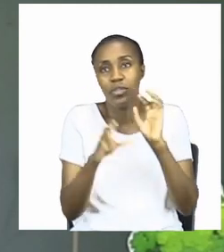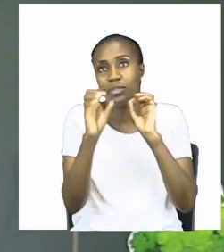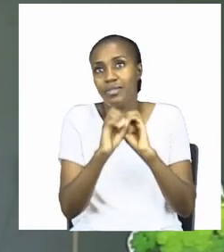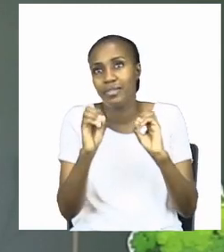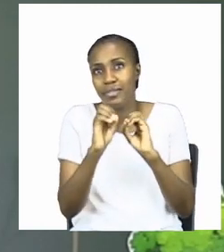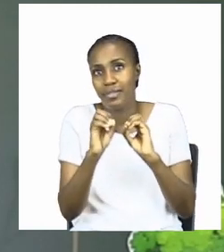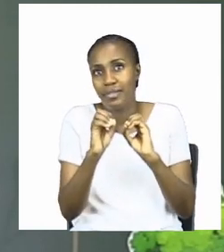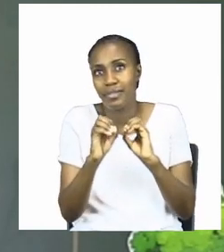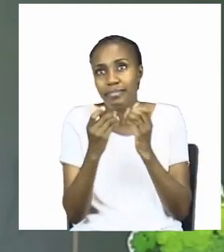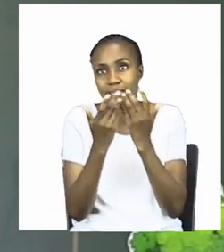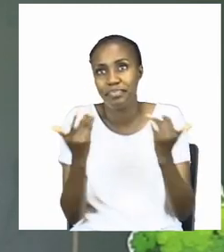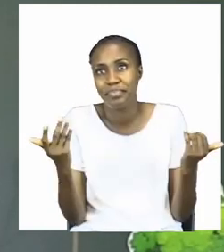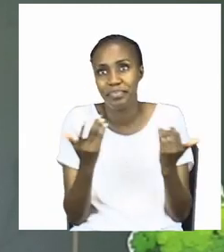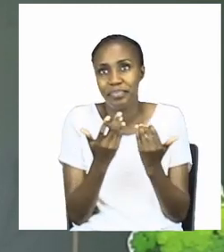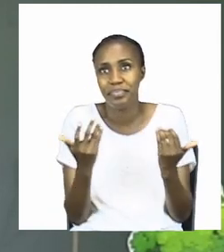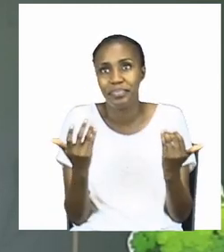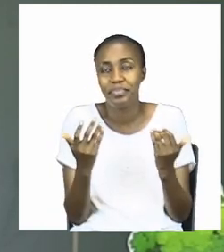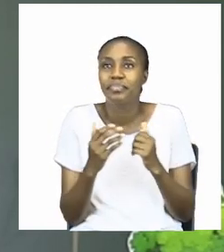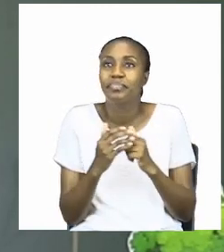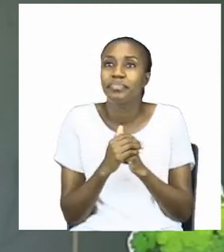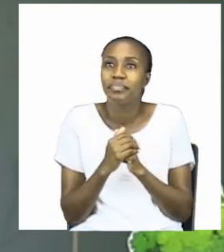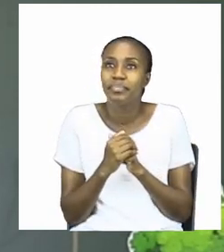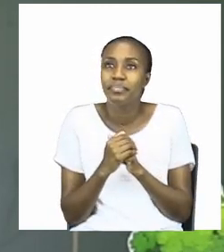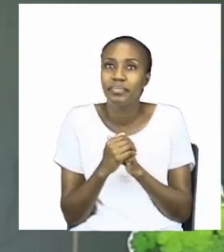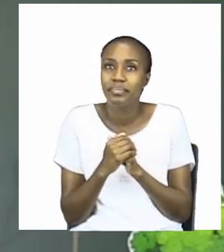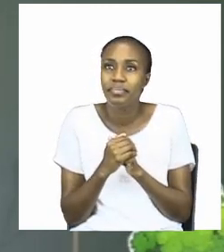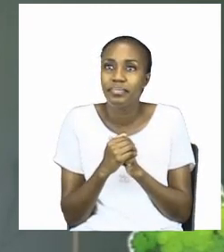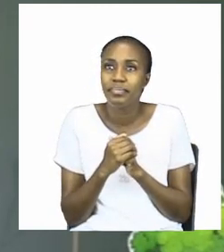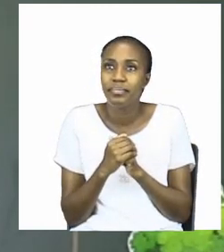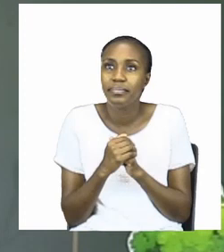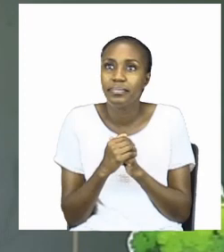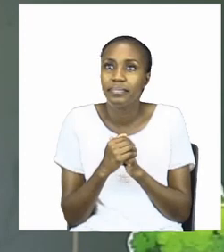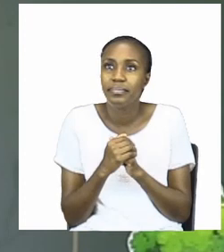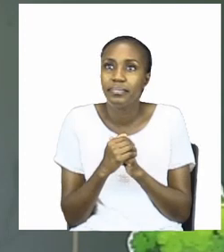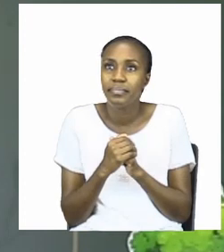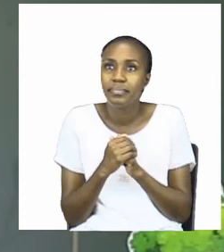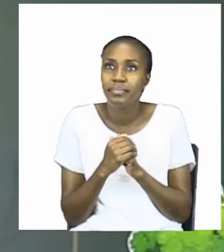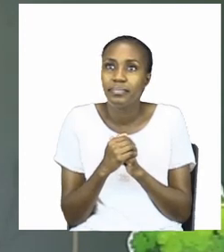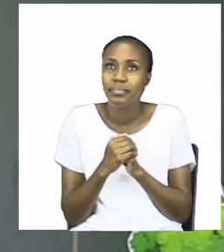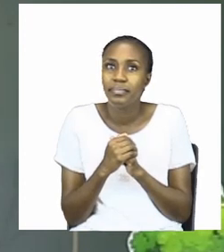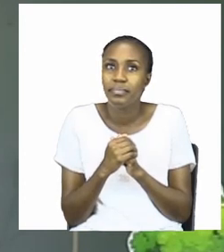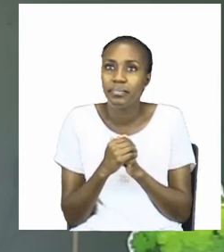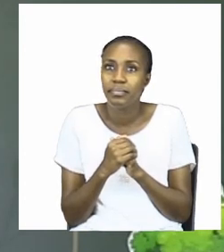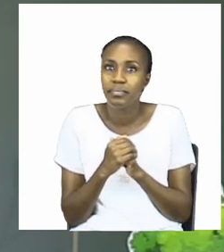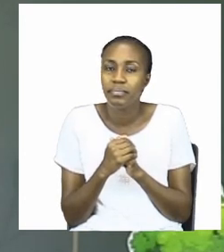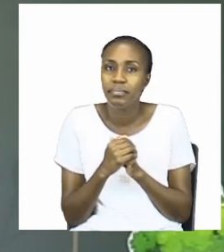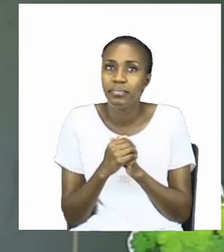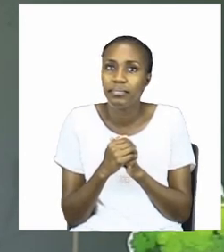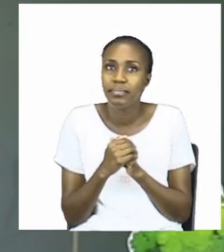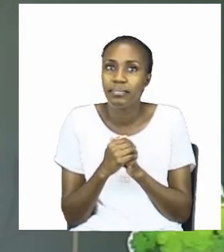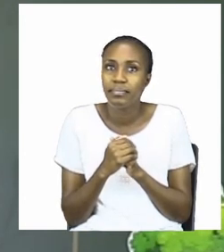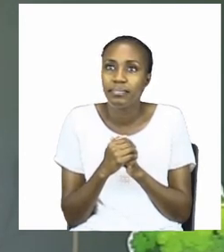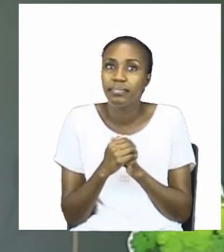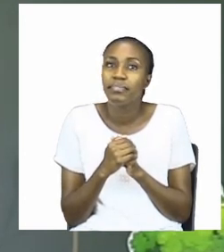that are used for shade only must be circled with a green crayon. Now